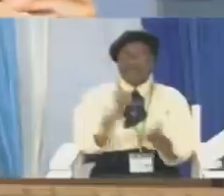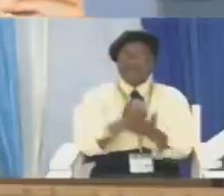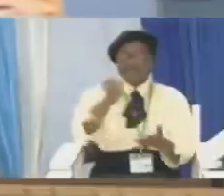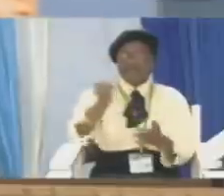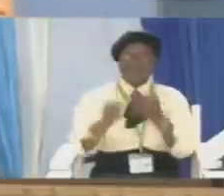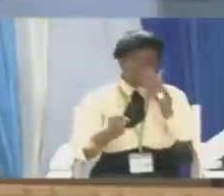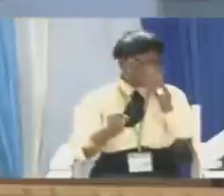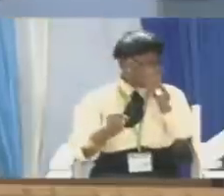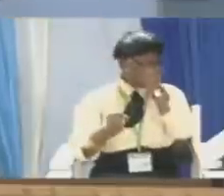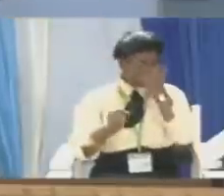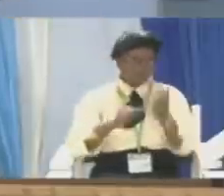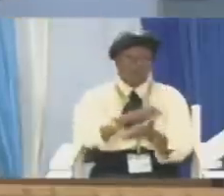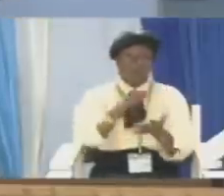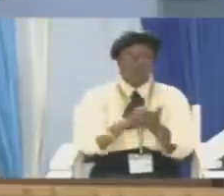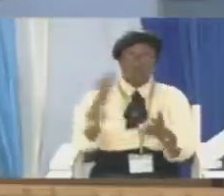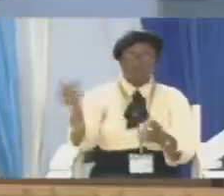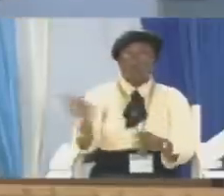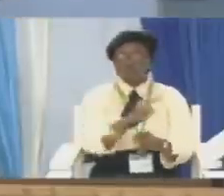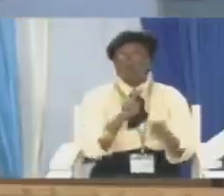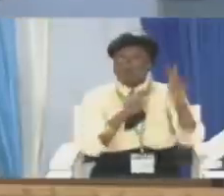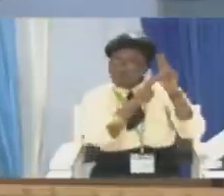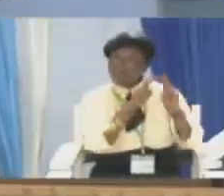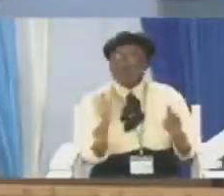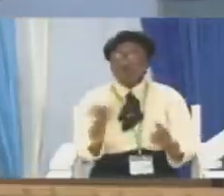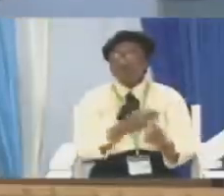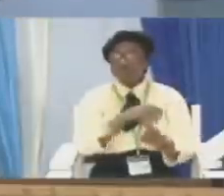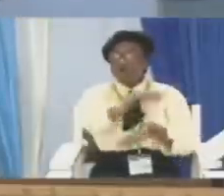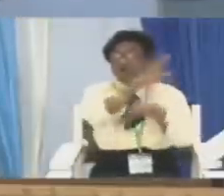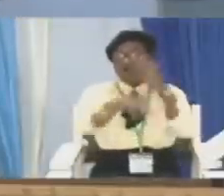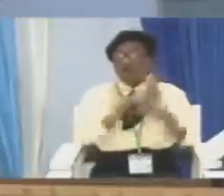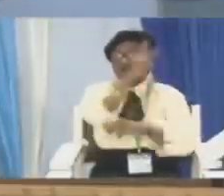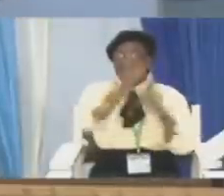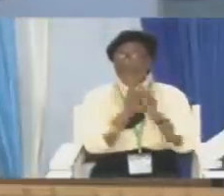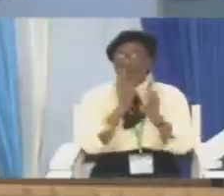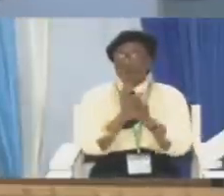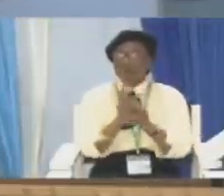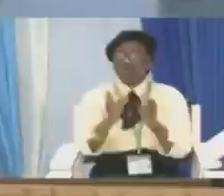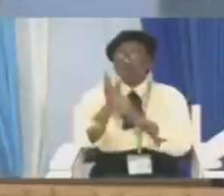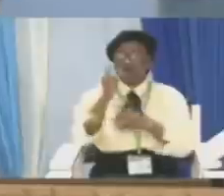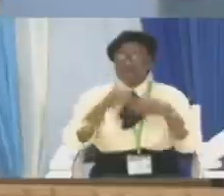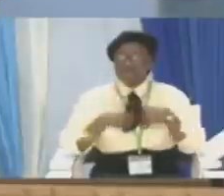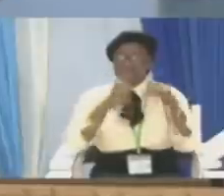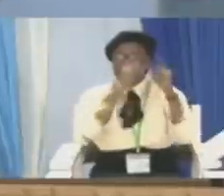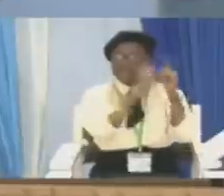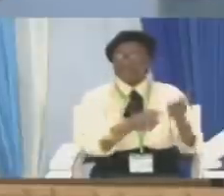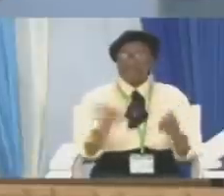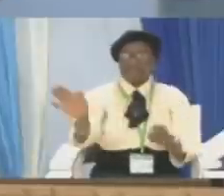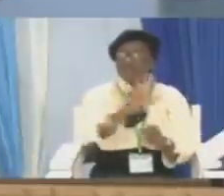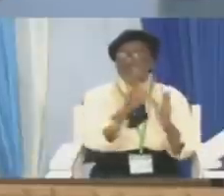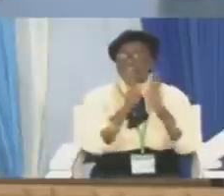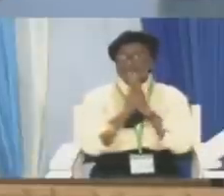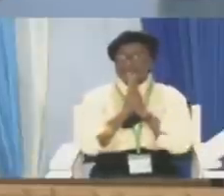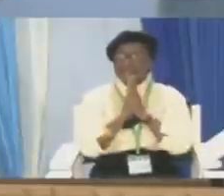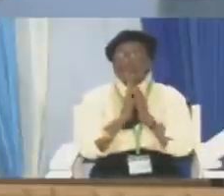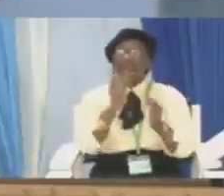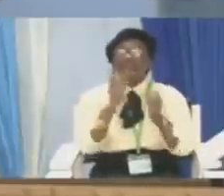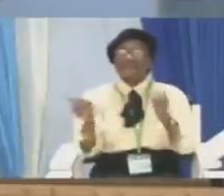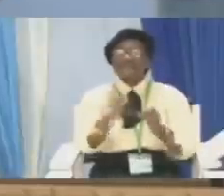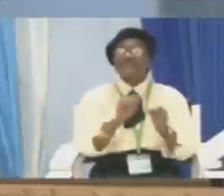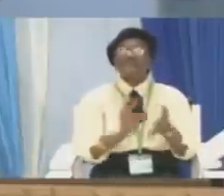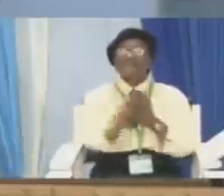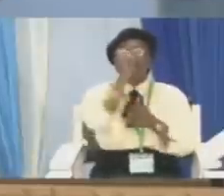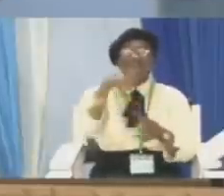Those of you watching us all over the world, the Lord has answered your prayers. If you believe it, say louder, amen. Amen.